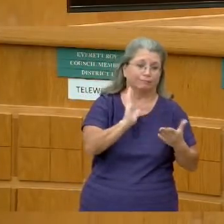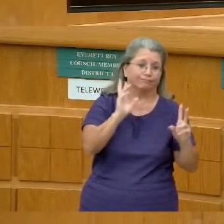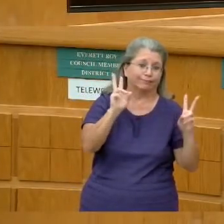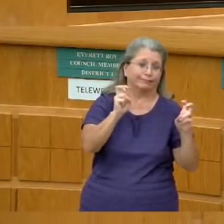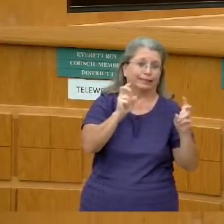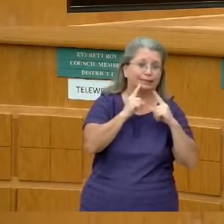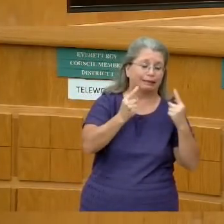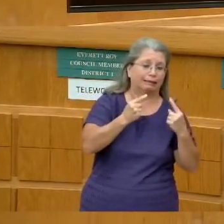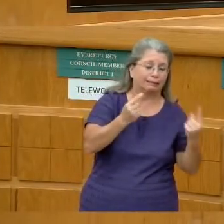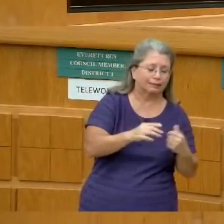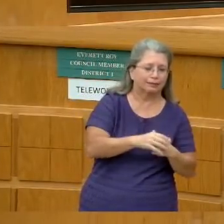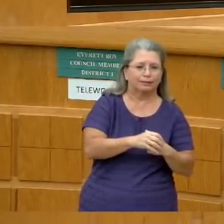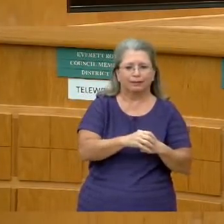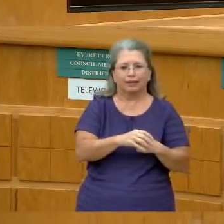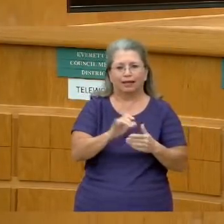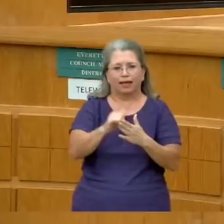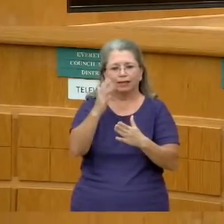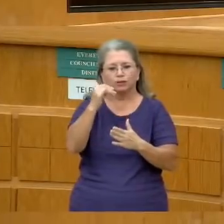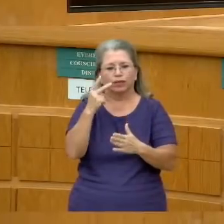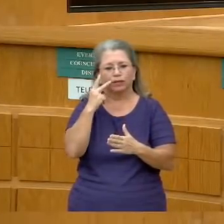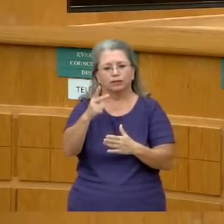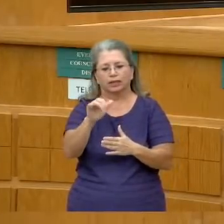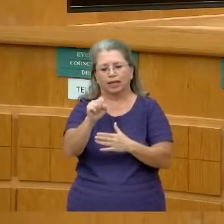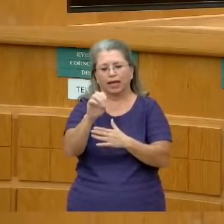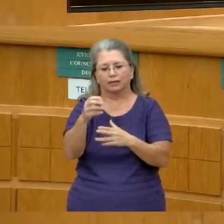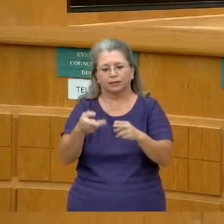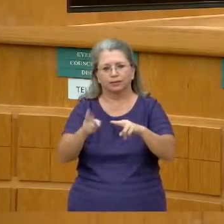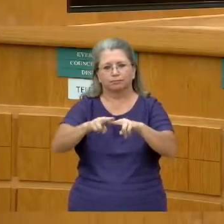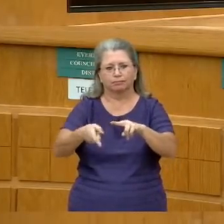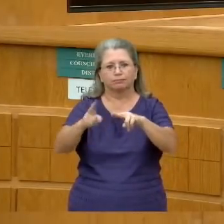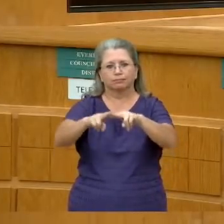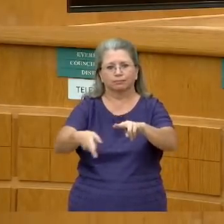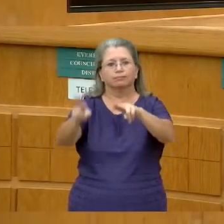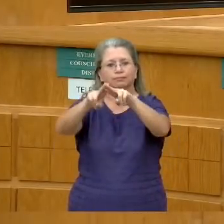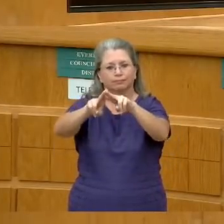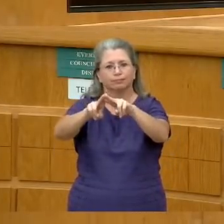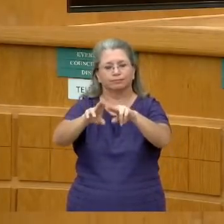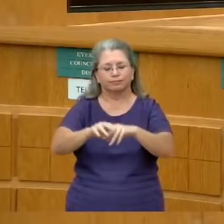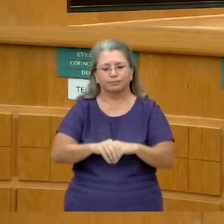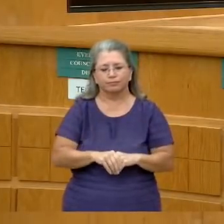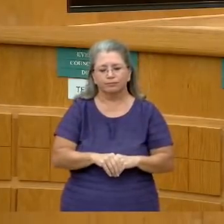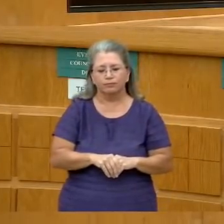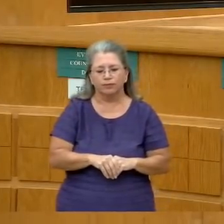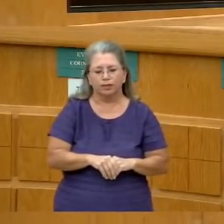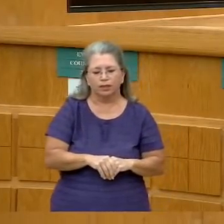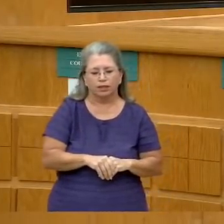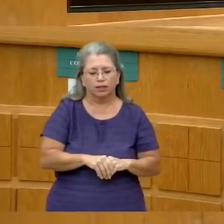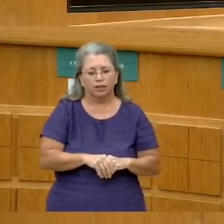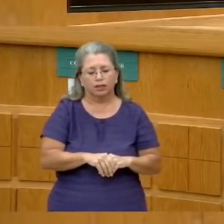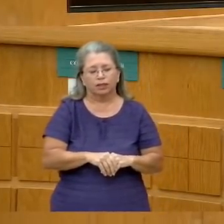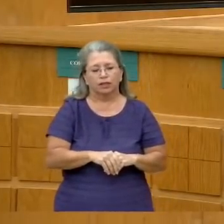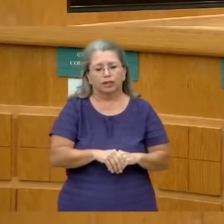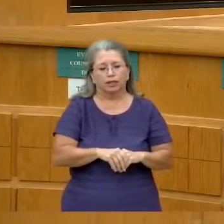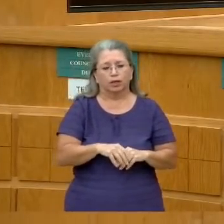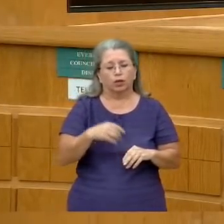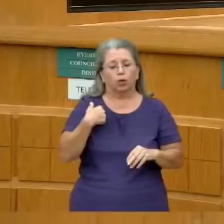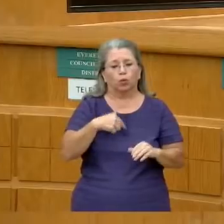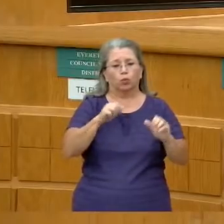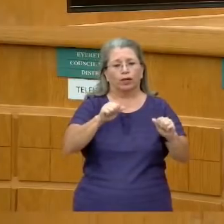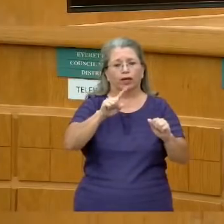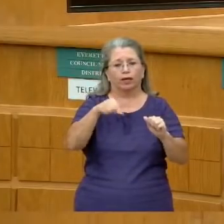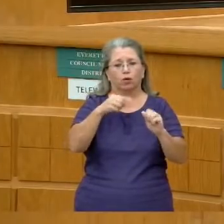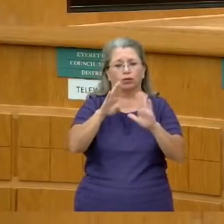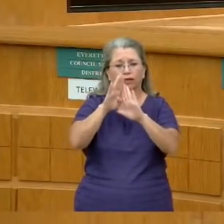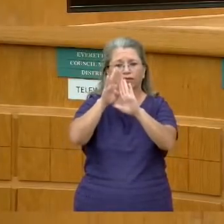these cases going up and up and up. And so in order to we flatten the curve by raising